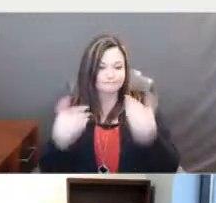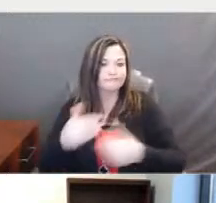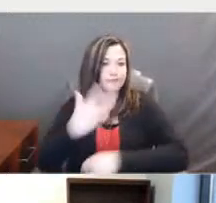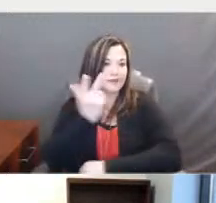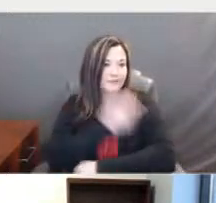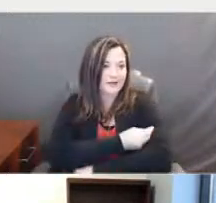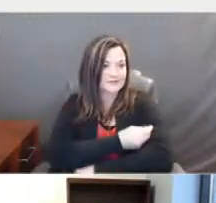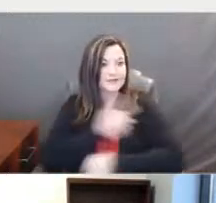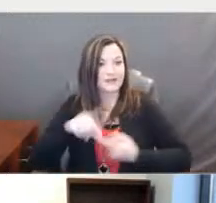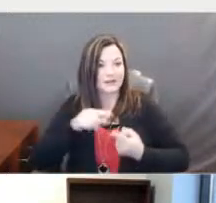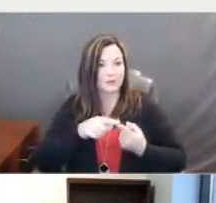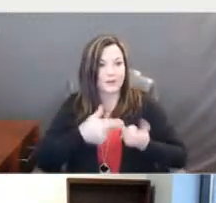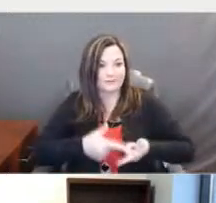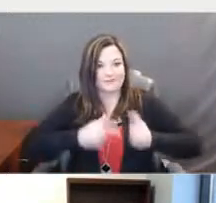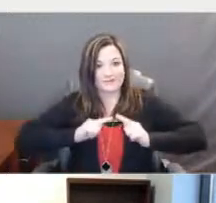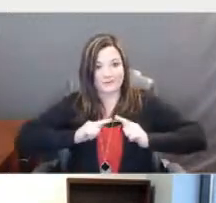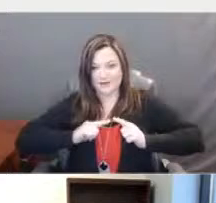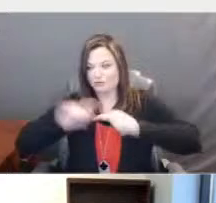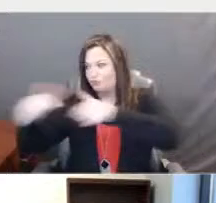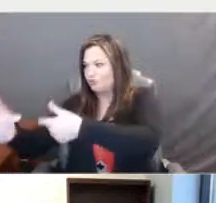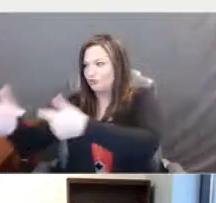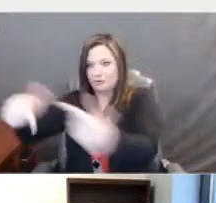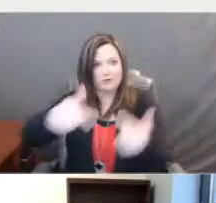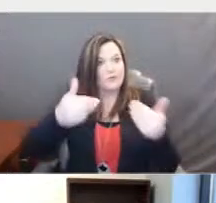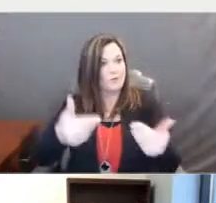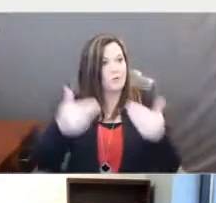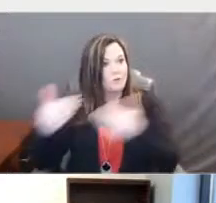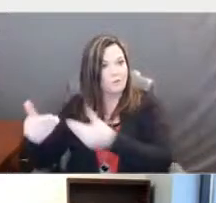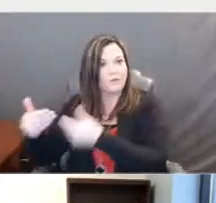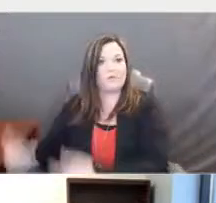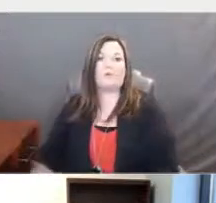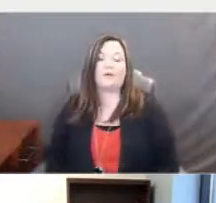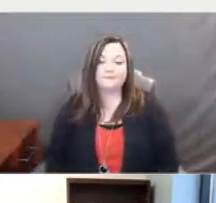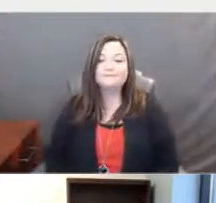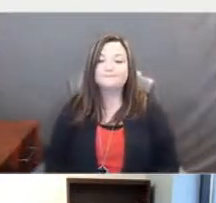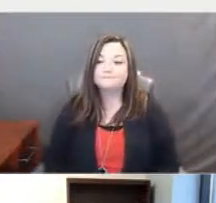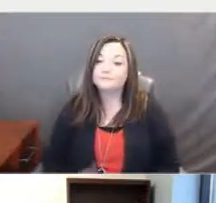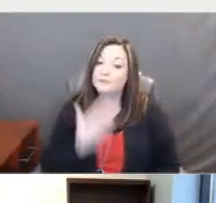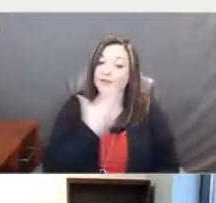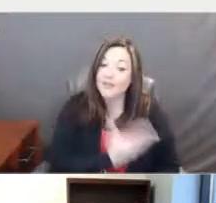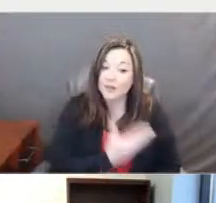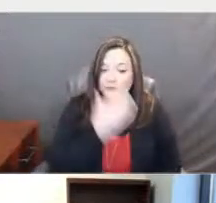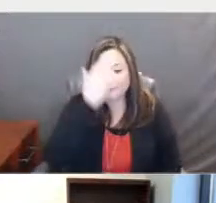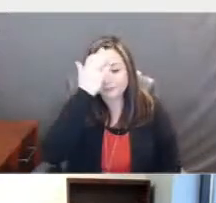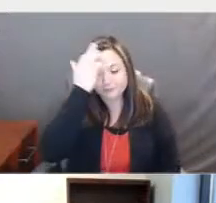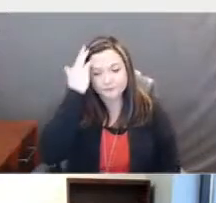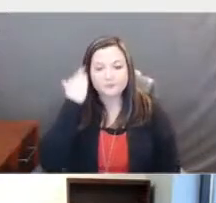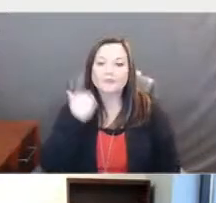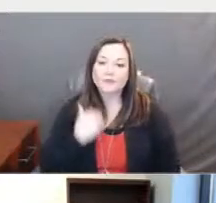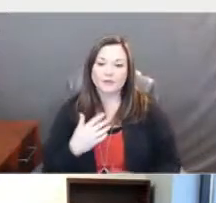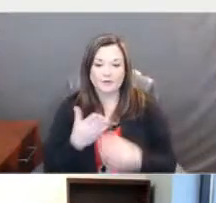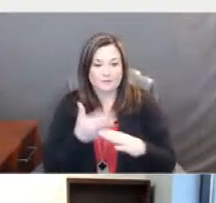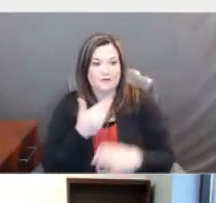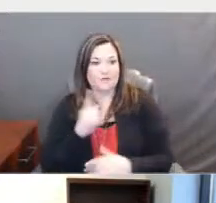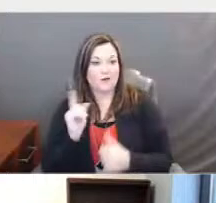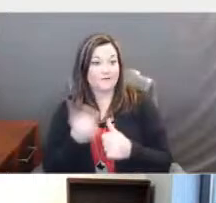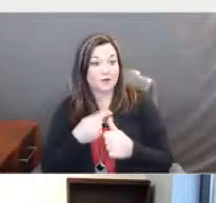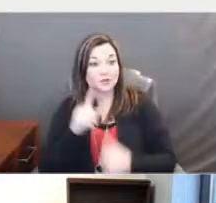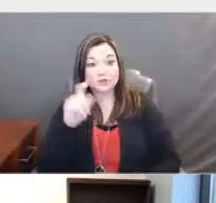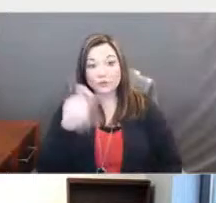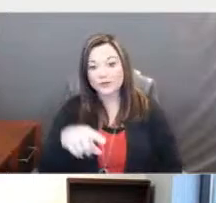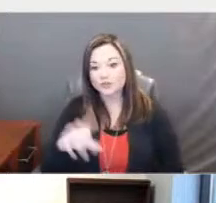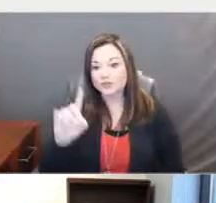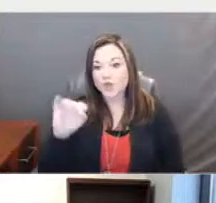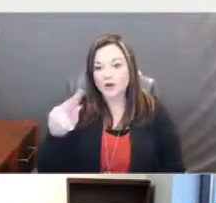when it's our turn to do so. Okay, thank you, Dr. Bias. Before I throw out the first question, I think it's important